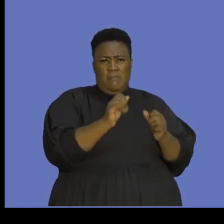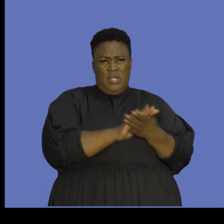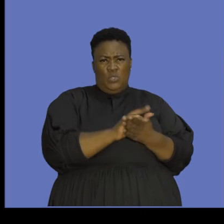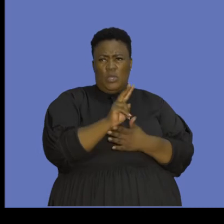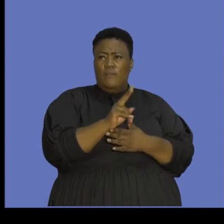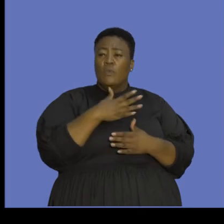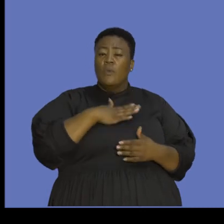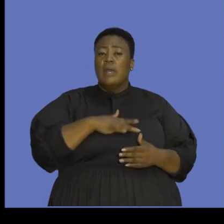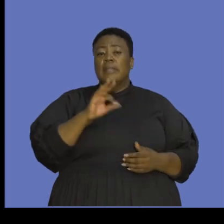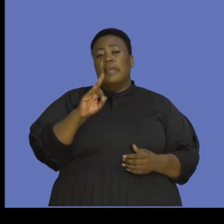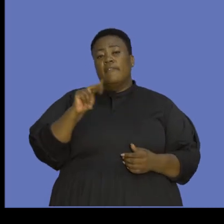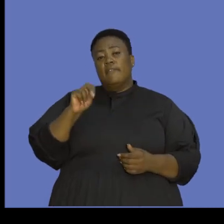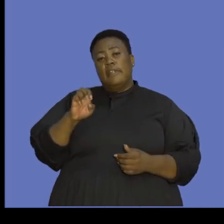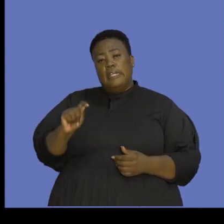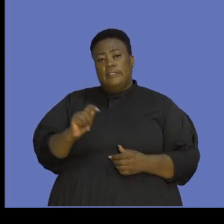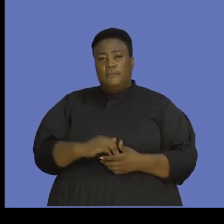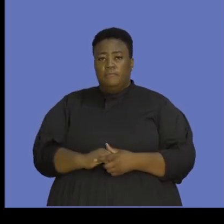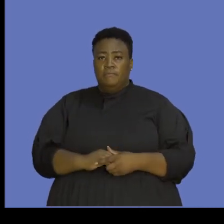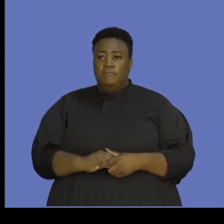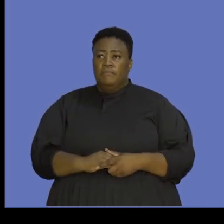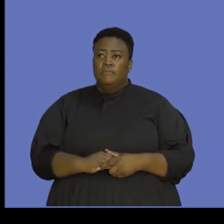We want F net.